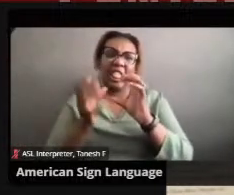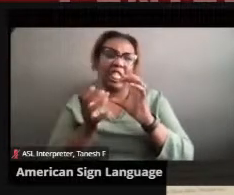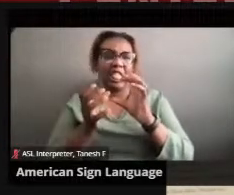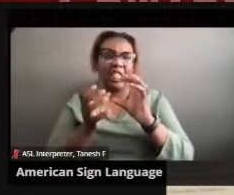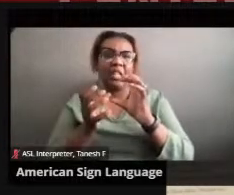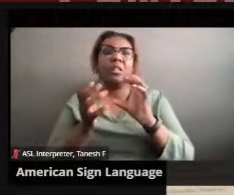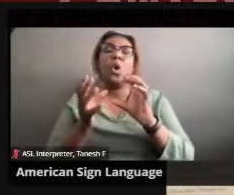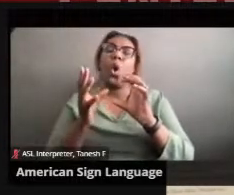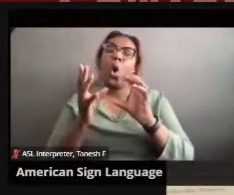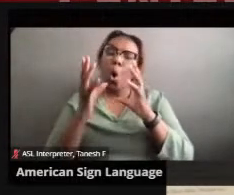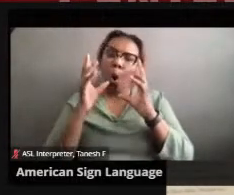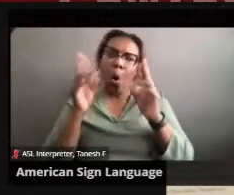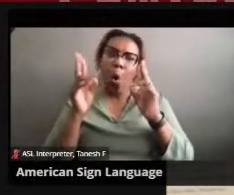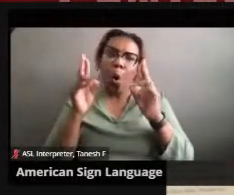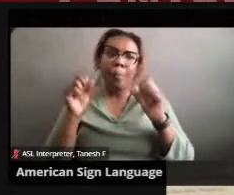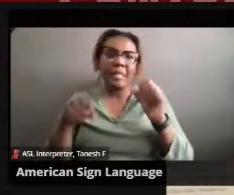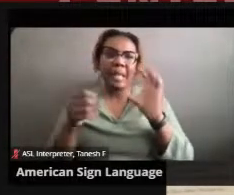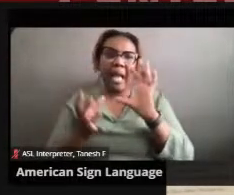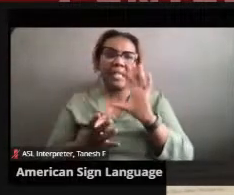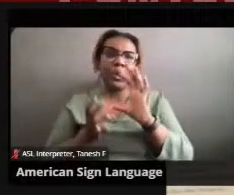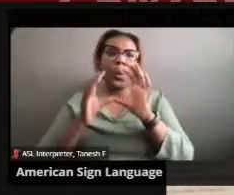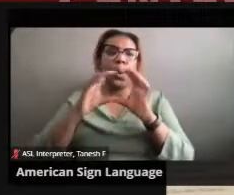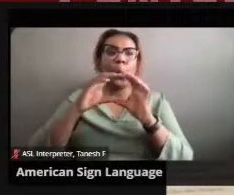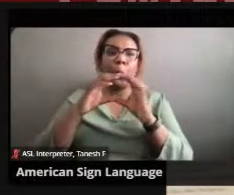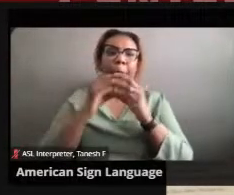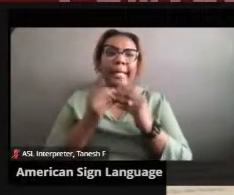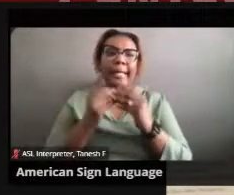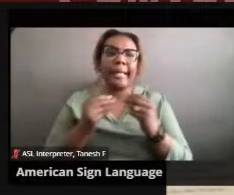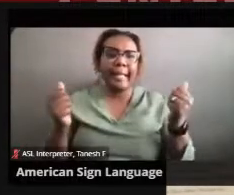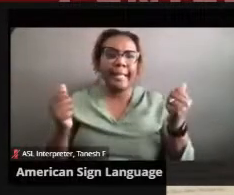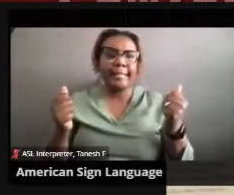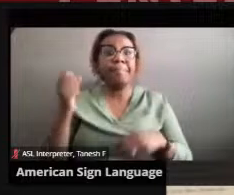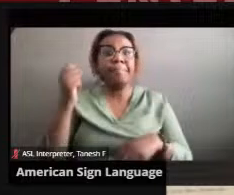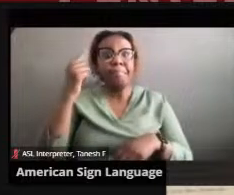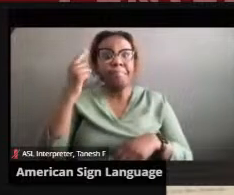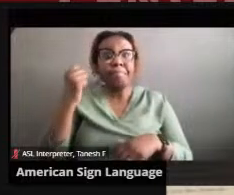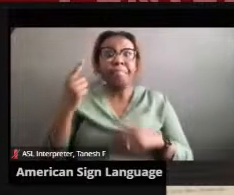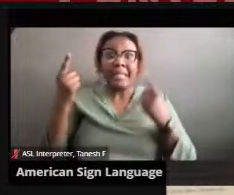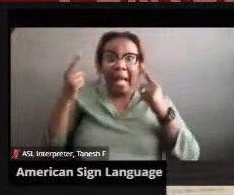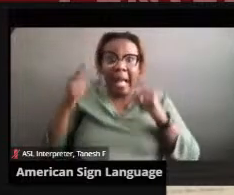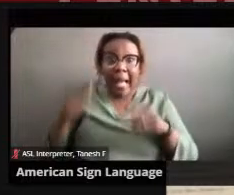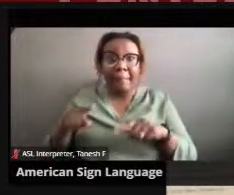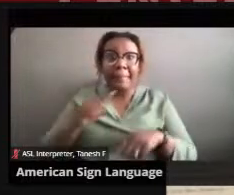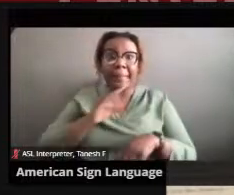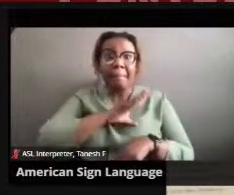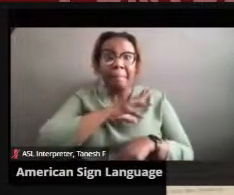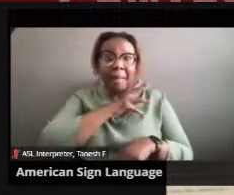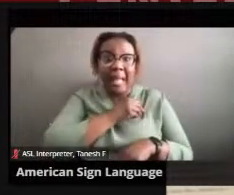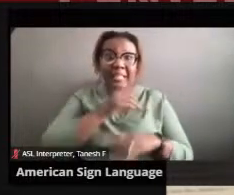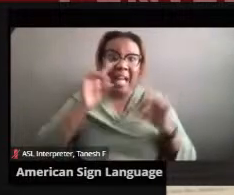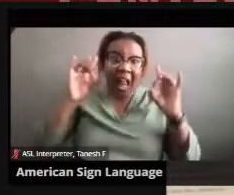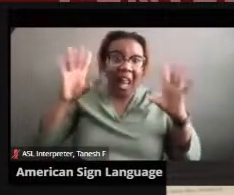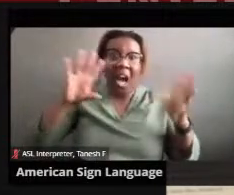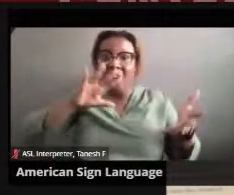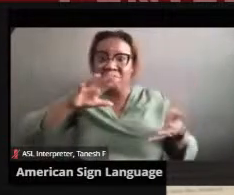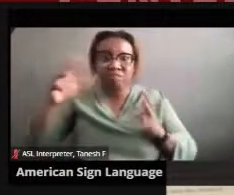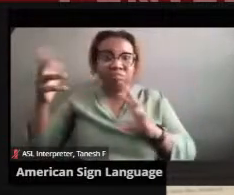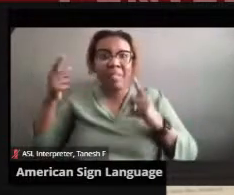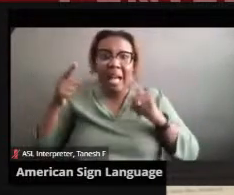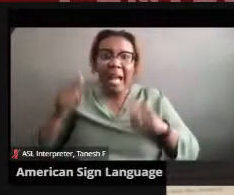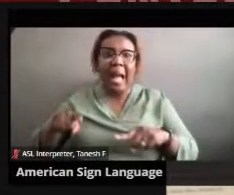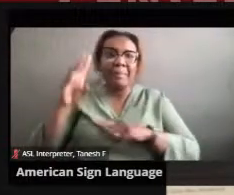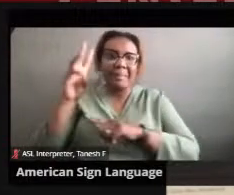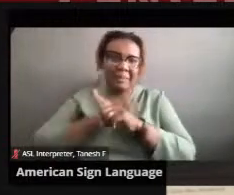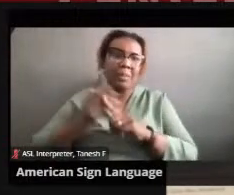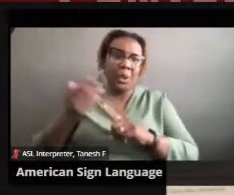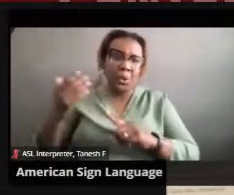This week will be 6 months since the ongoing massacre of Palestinian people began. We have all seen with our own